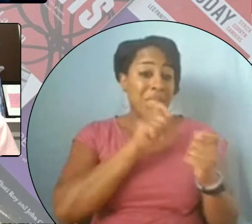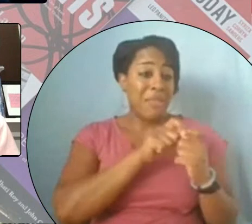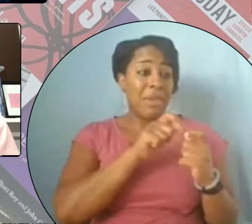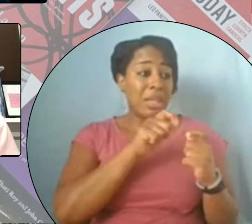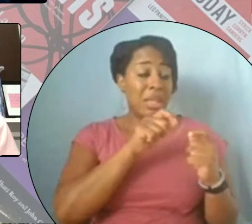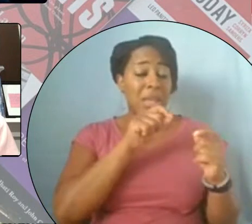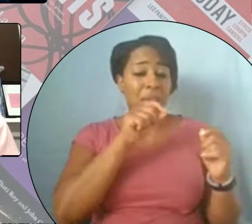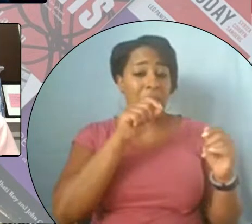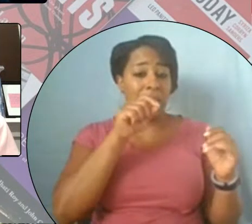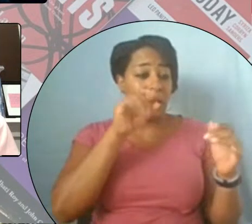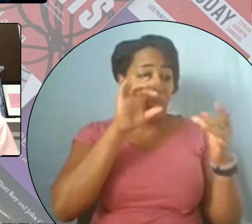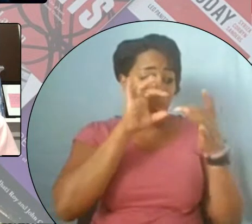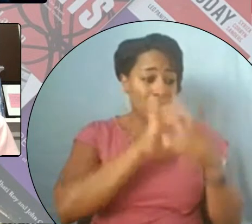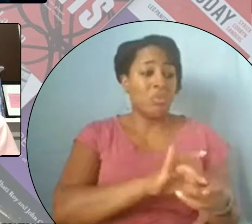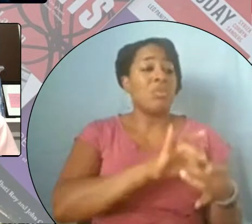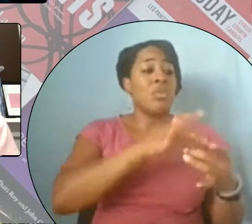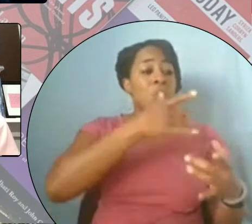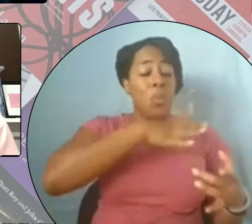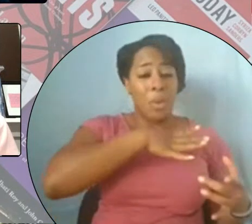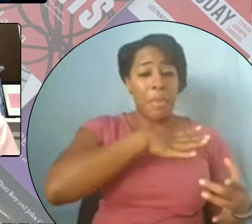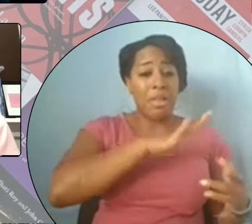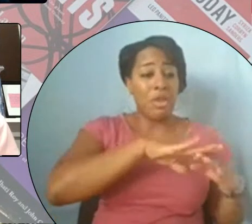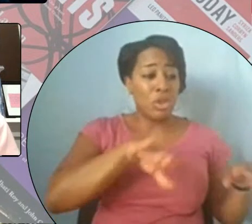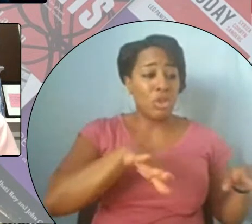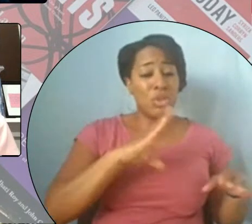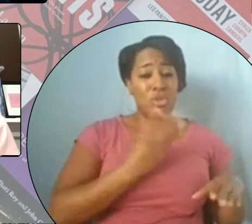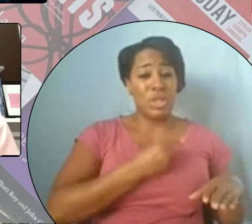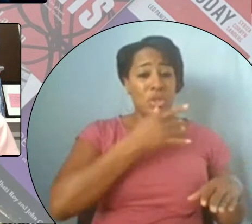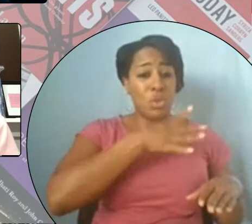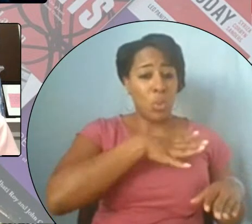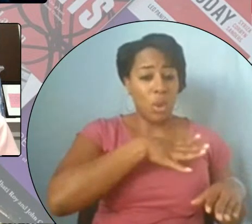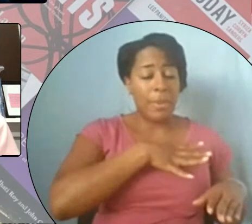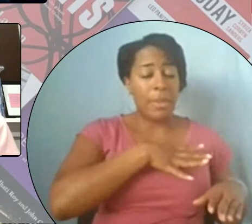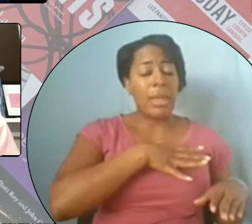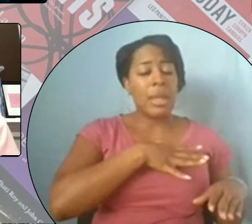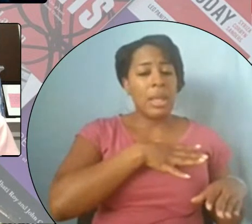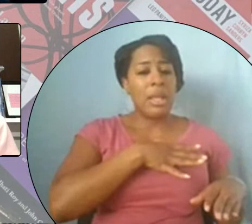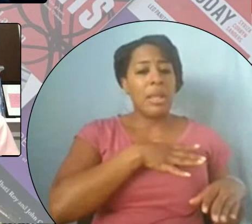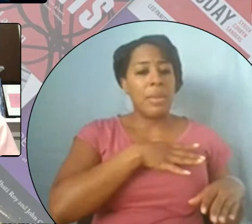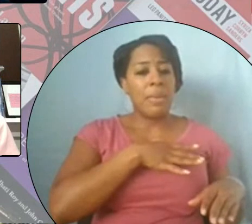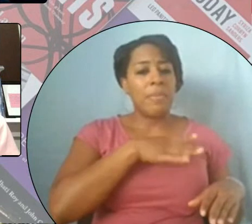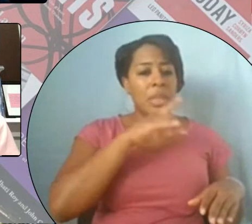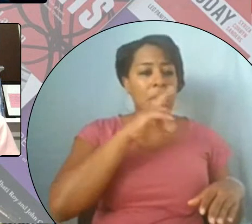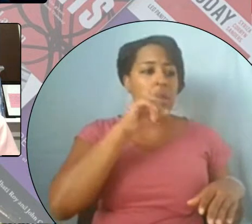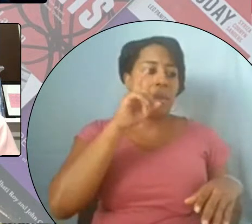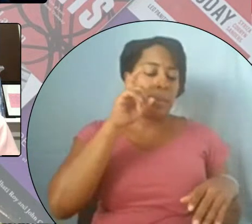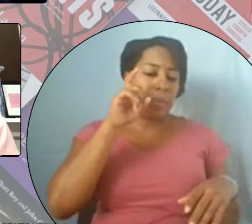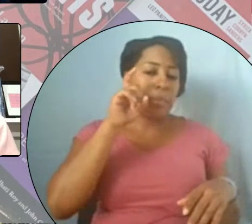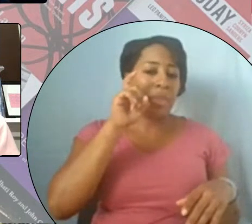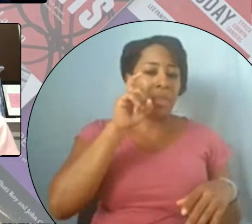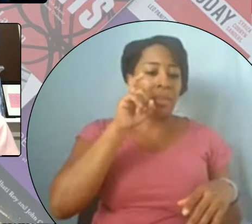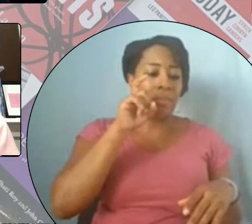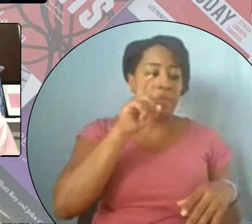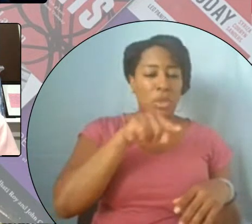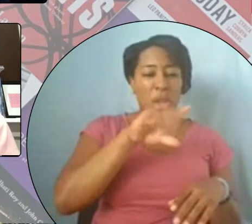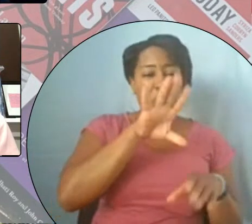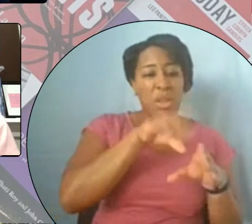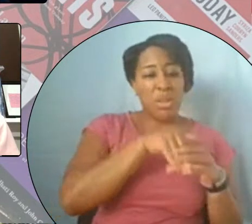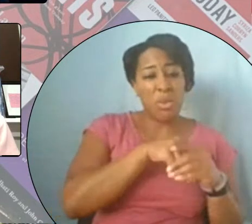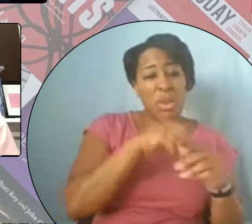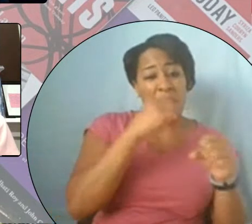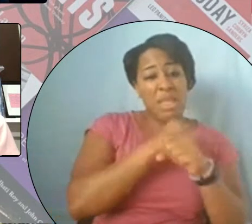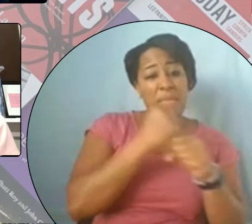for transgender women, to supposedly cater towards these populations are also included in this fight